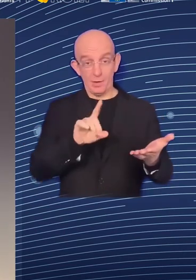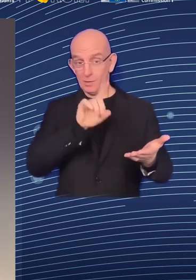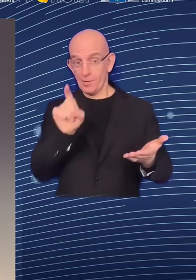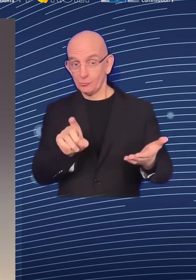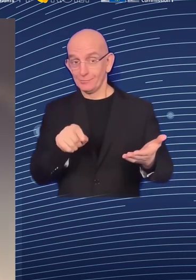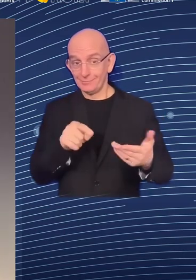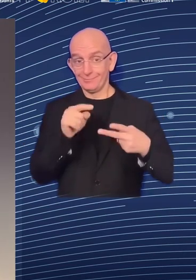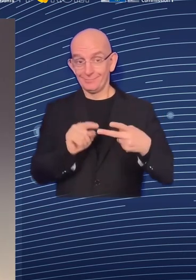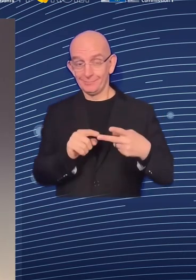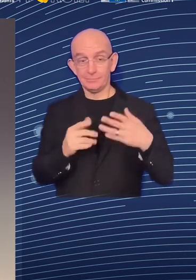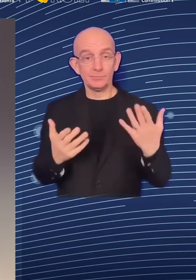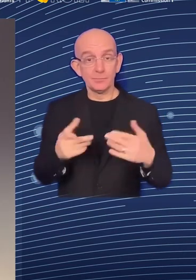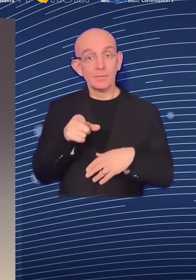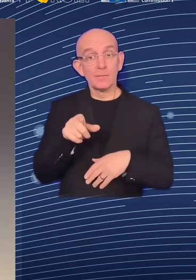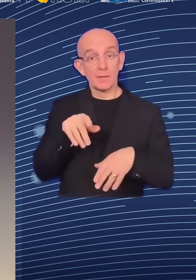Benjamin, do you want to tackle that?